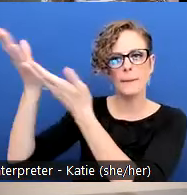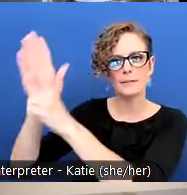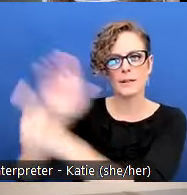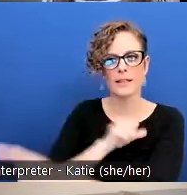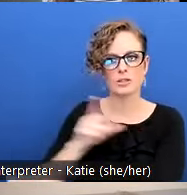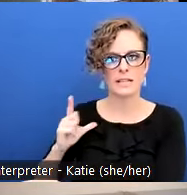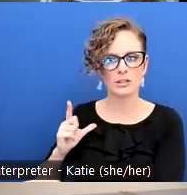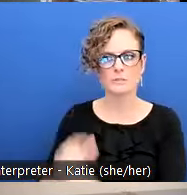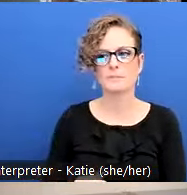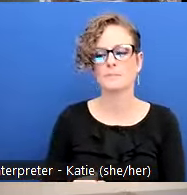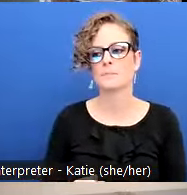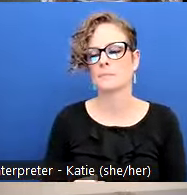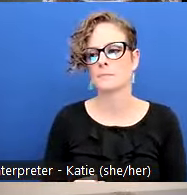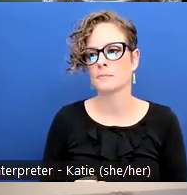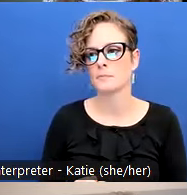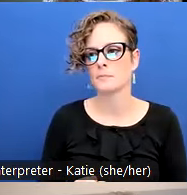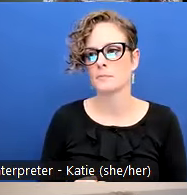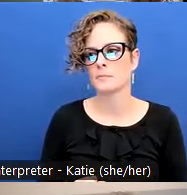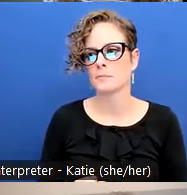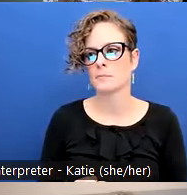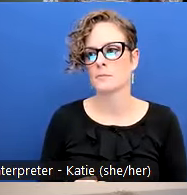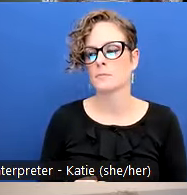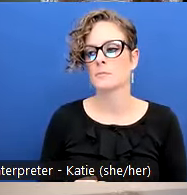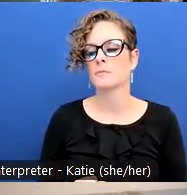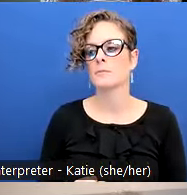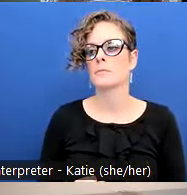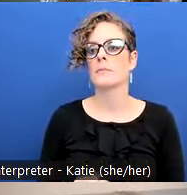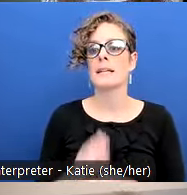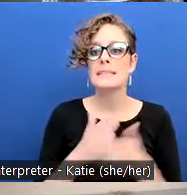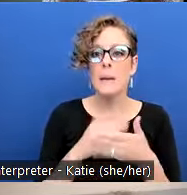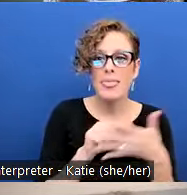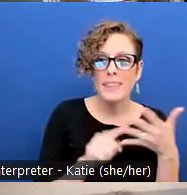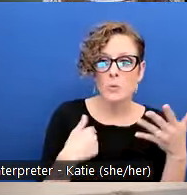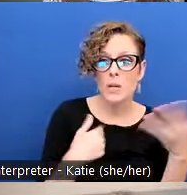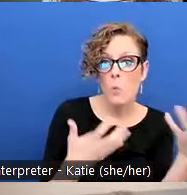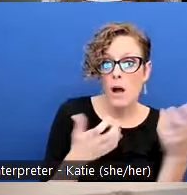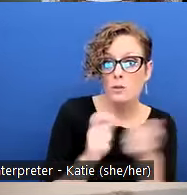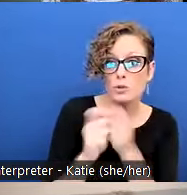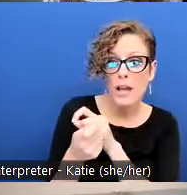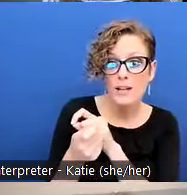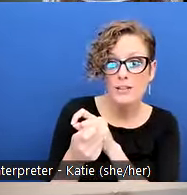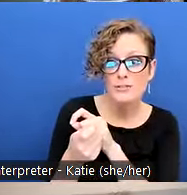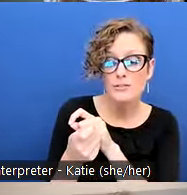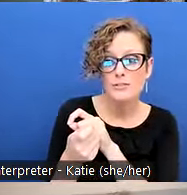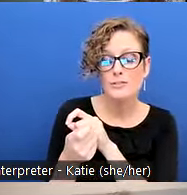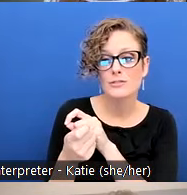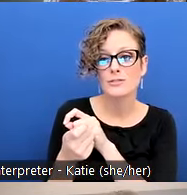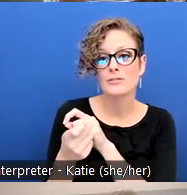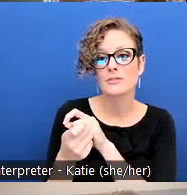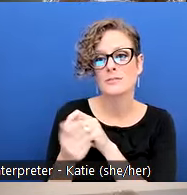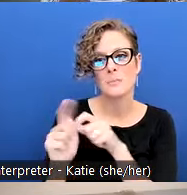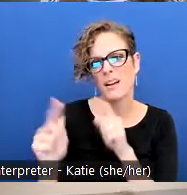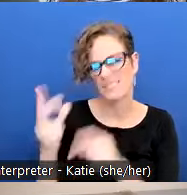A couple of the pieces that we were working on and hoping to see changed before it turned into just a task force bill